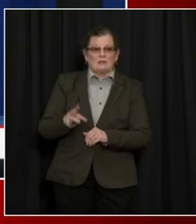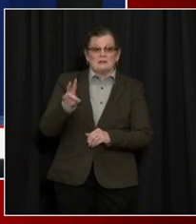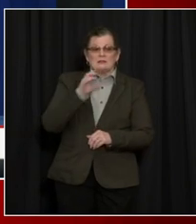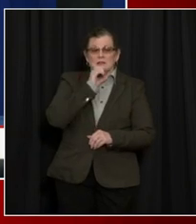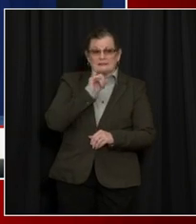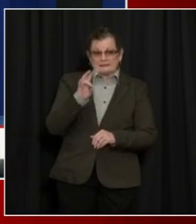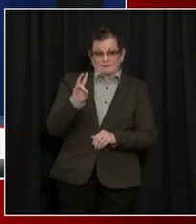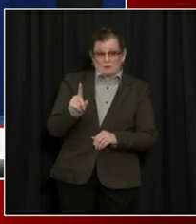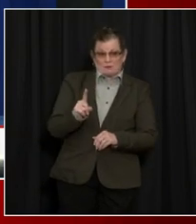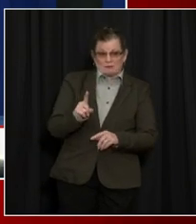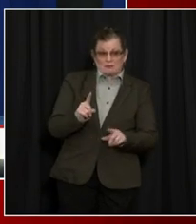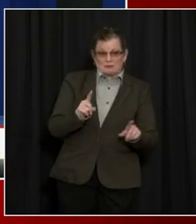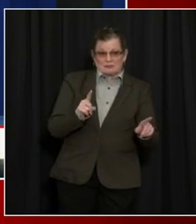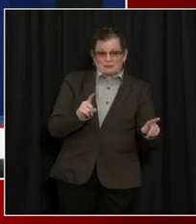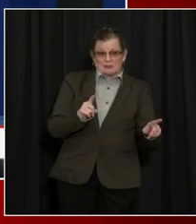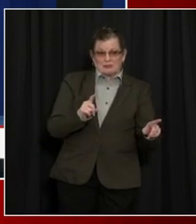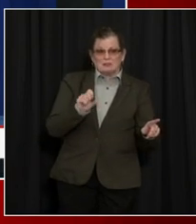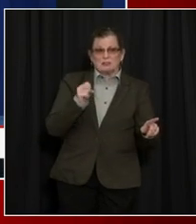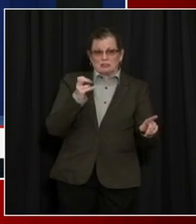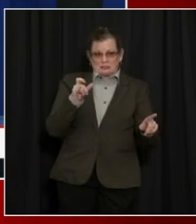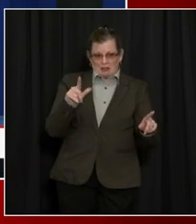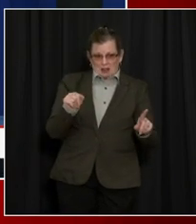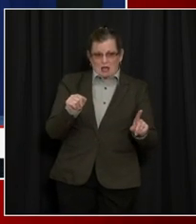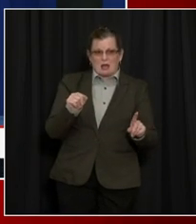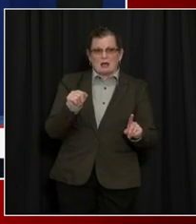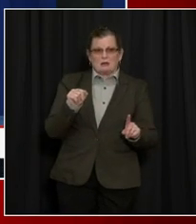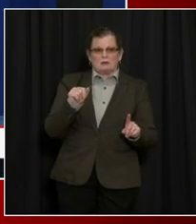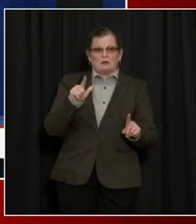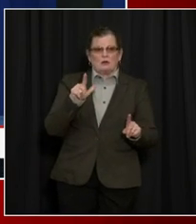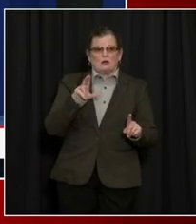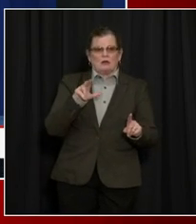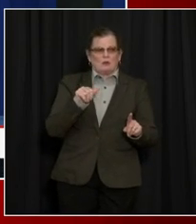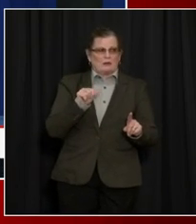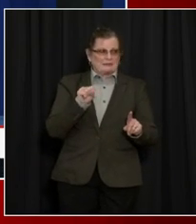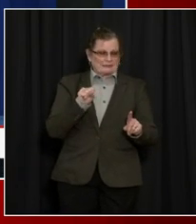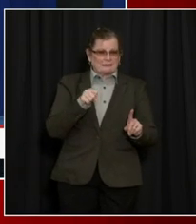Southeast Washington, D.C. I've learned that Miss Lucas